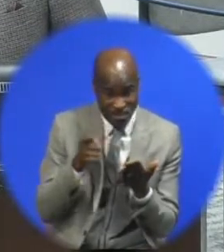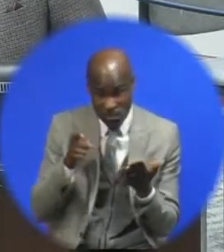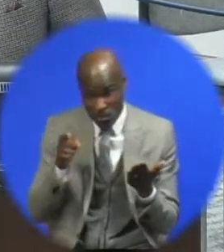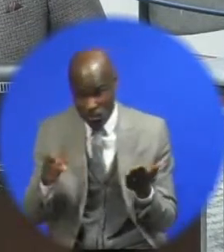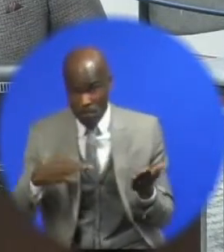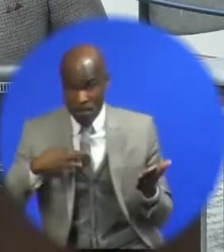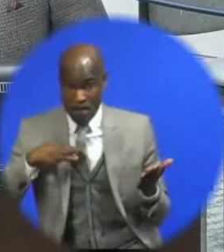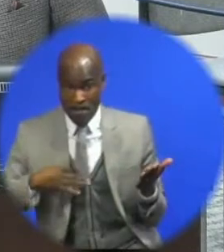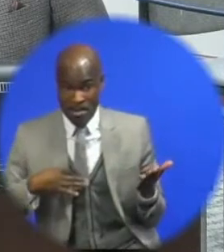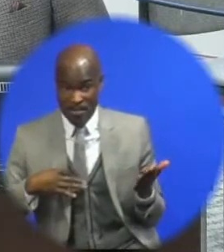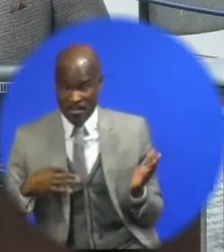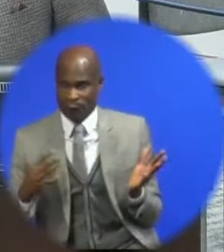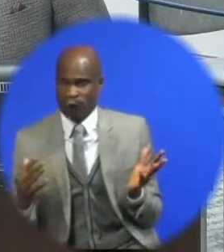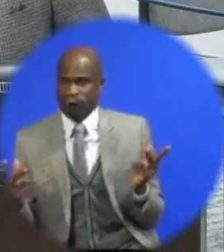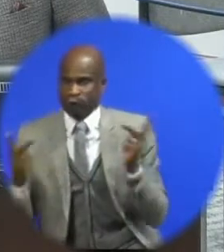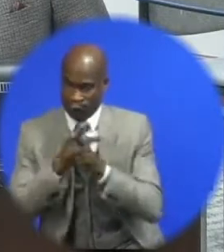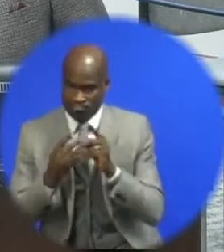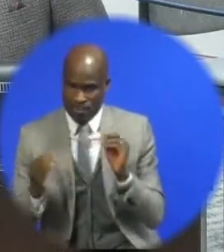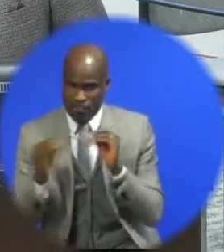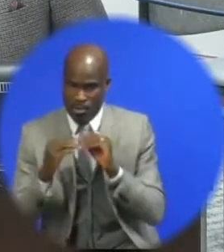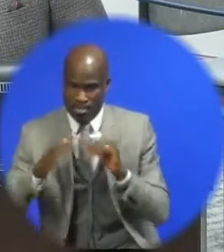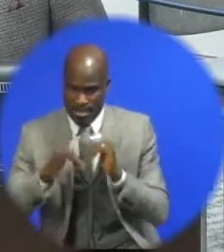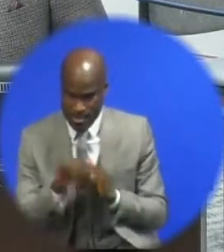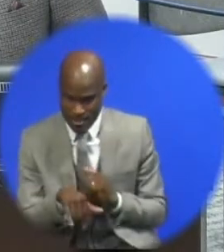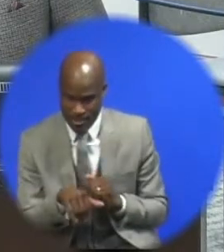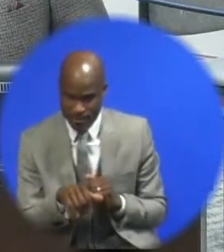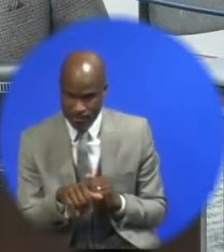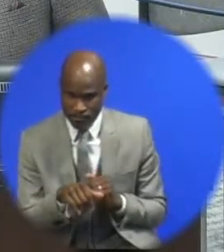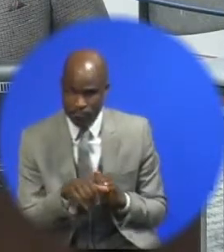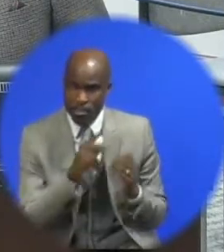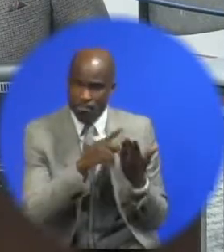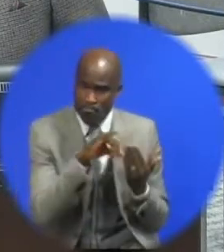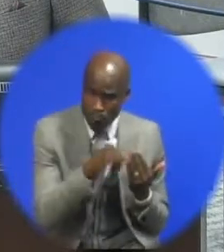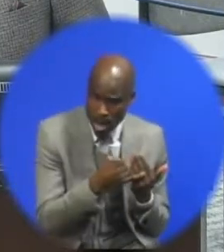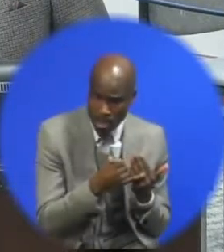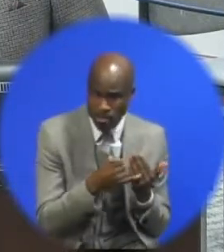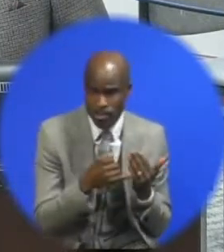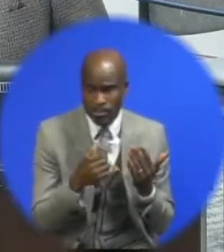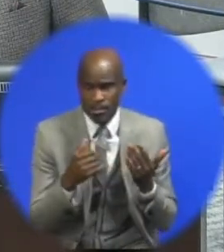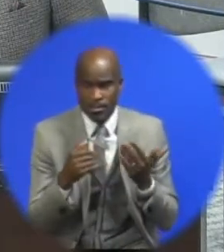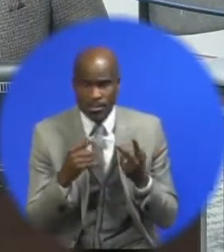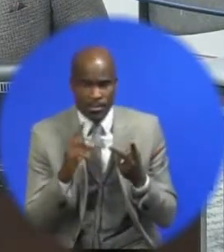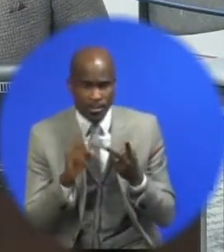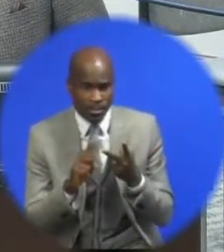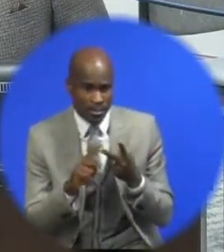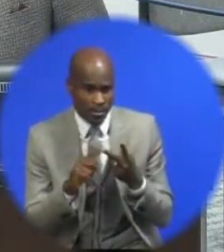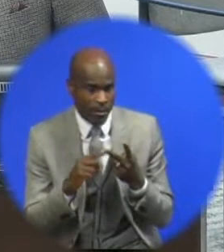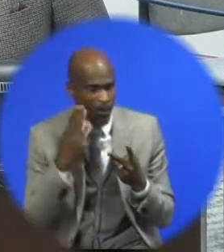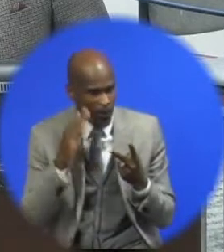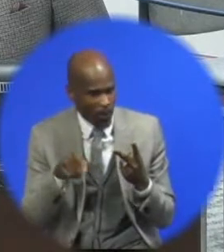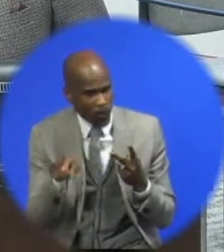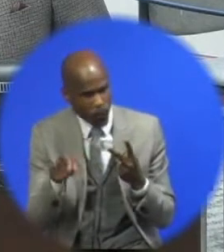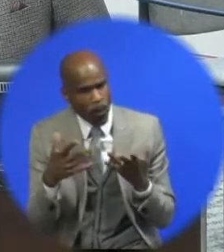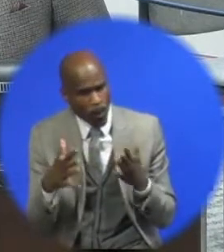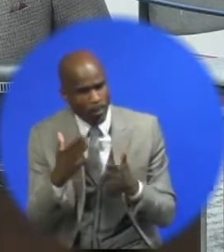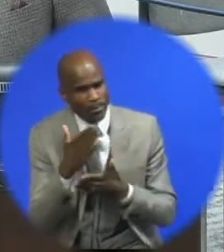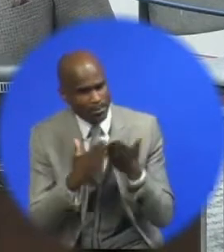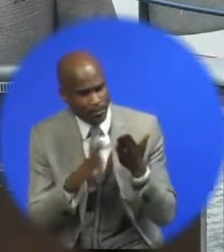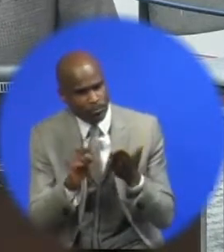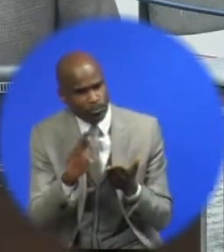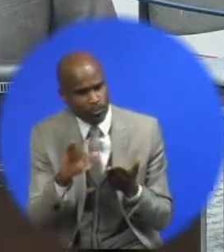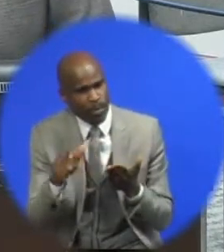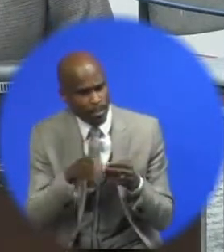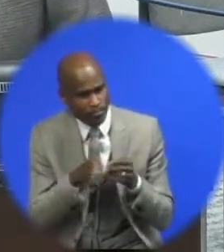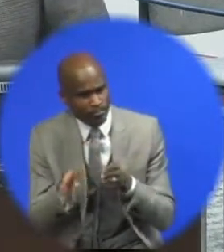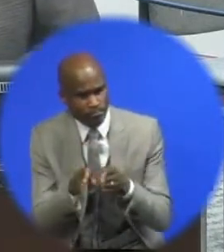going to be raising and the projects that we want to work with you. We know you've already got some of the trail completed, and